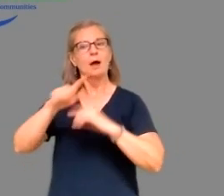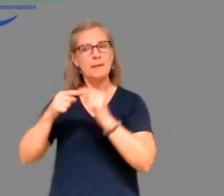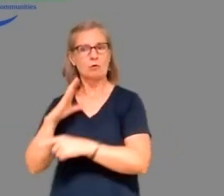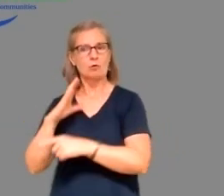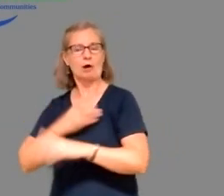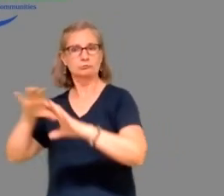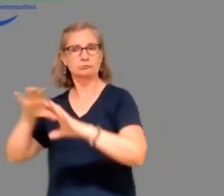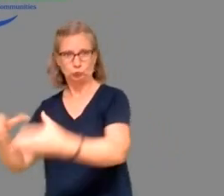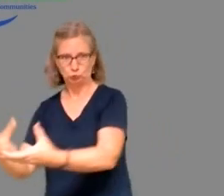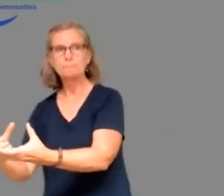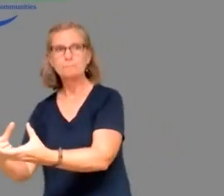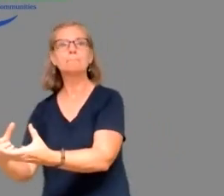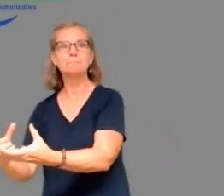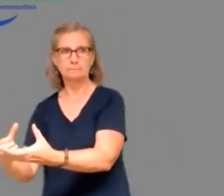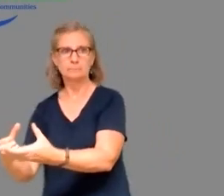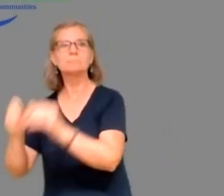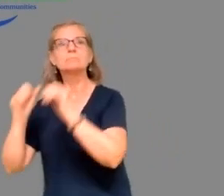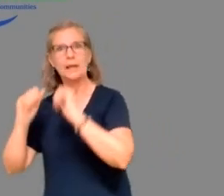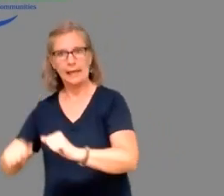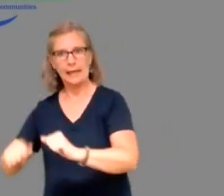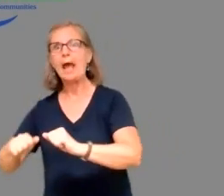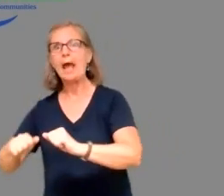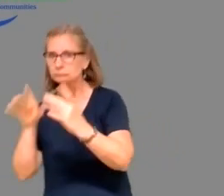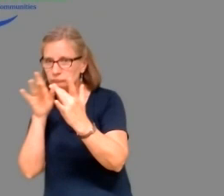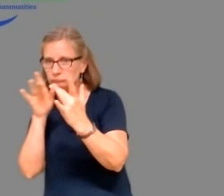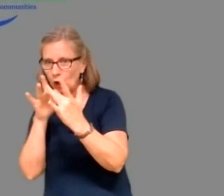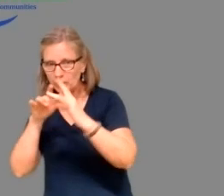I just hope that, you know, in terms of